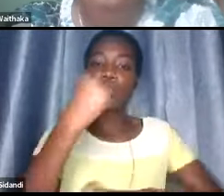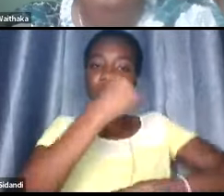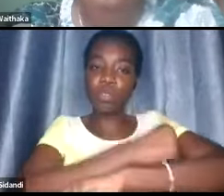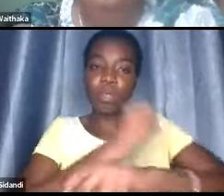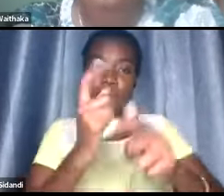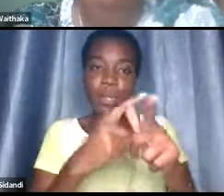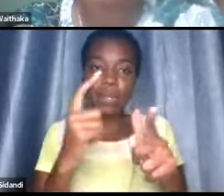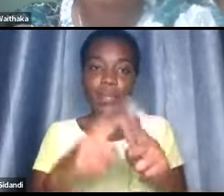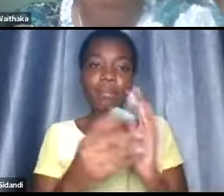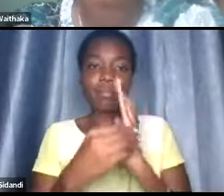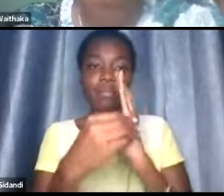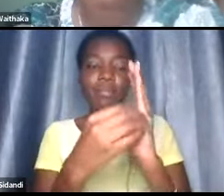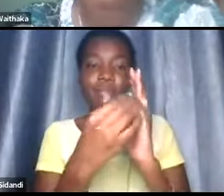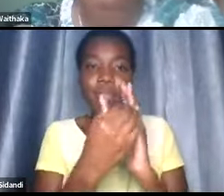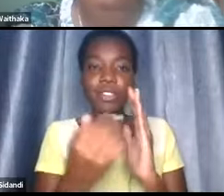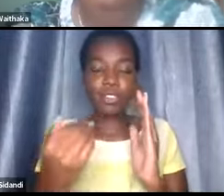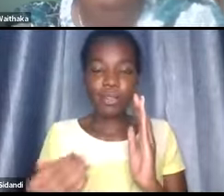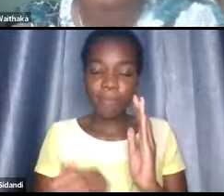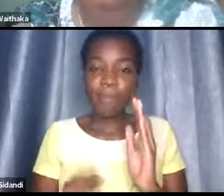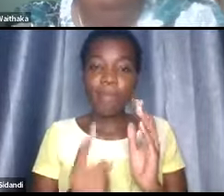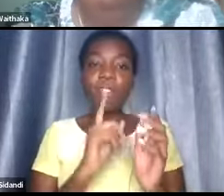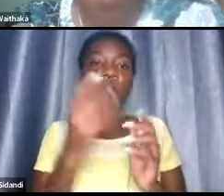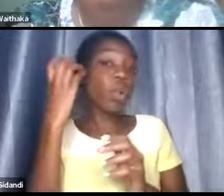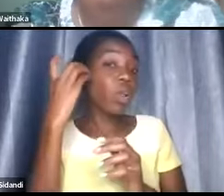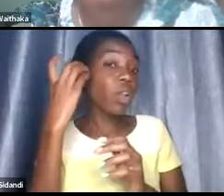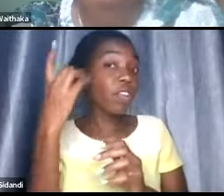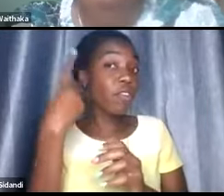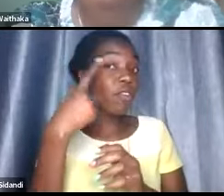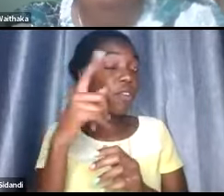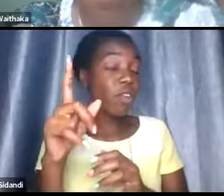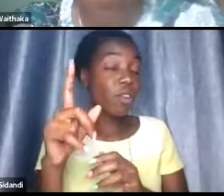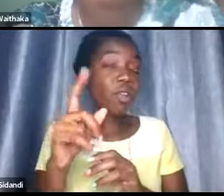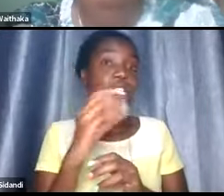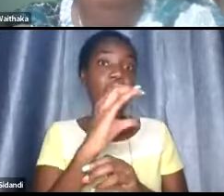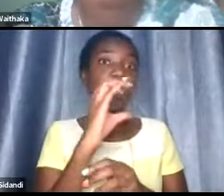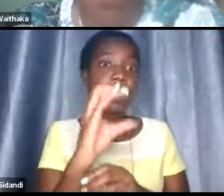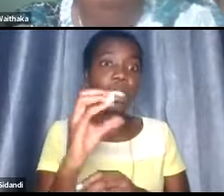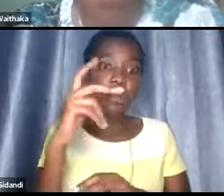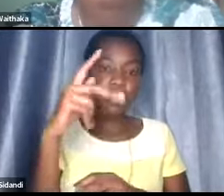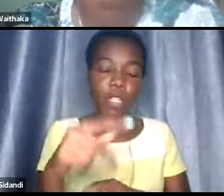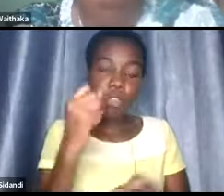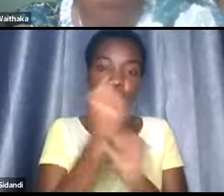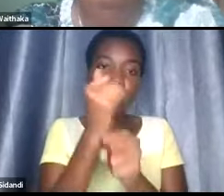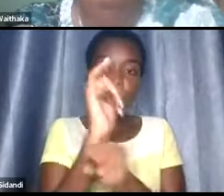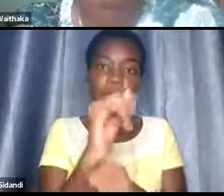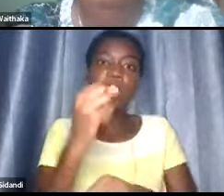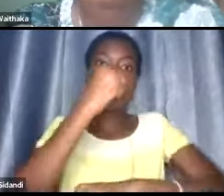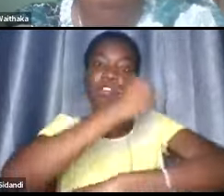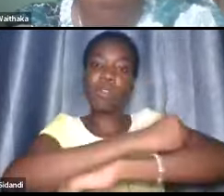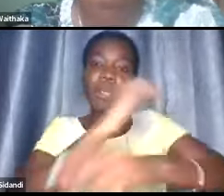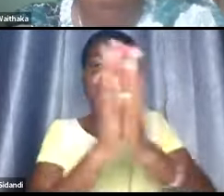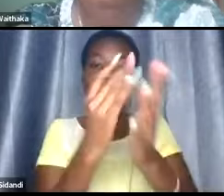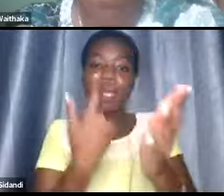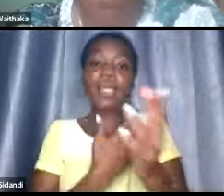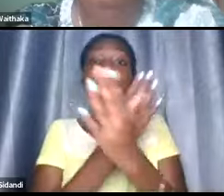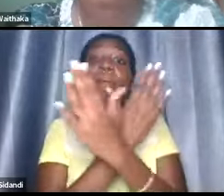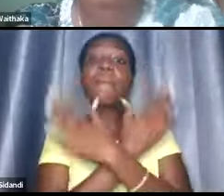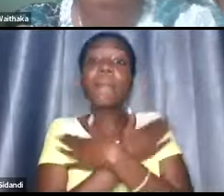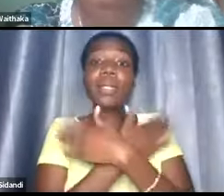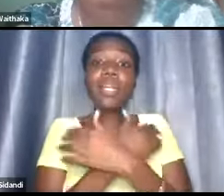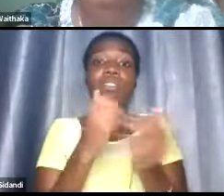Career Guidance and Development does that in schools. And we have partnered for the half-day training with